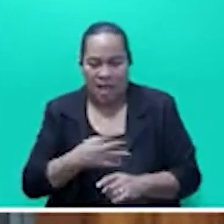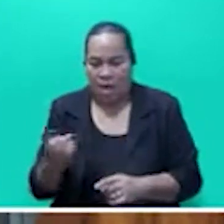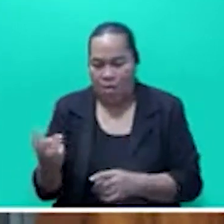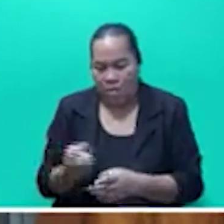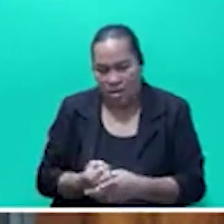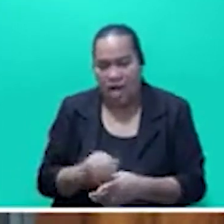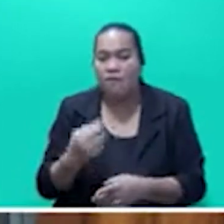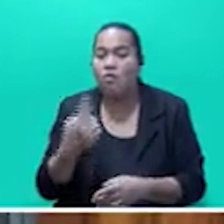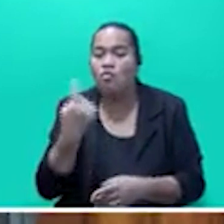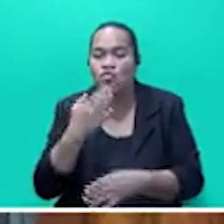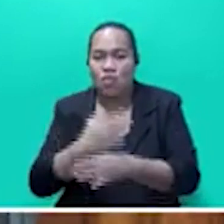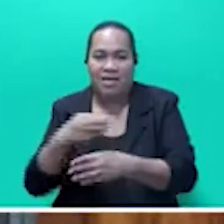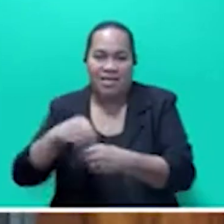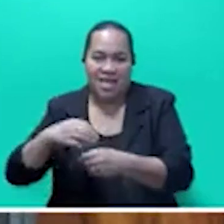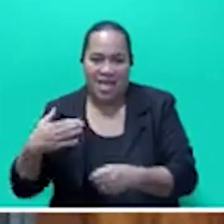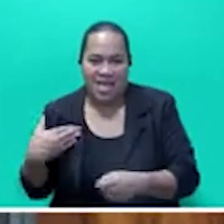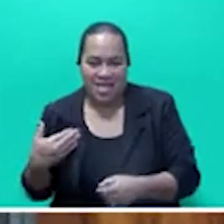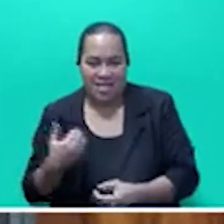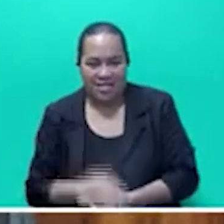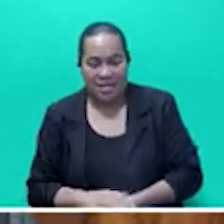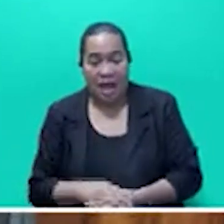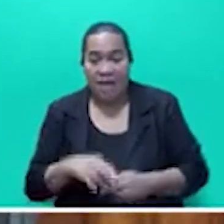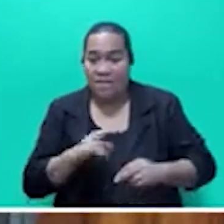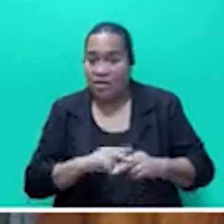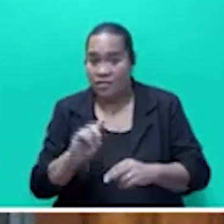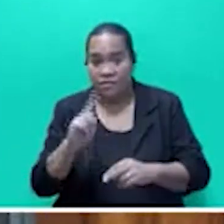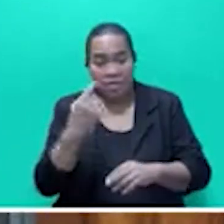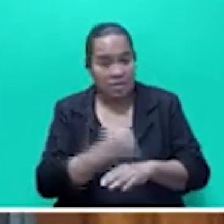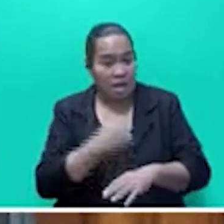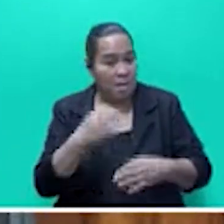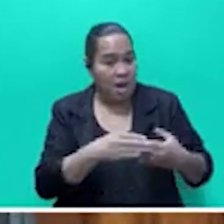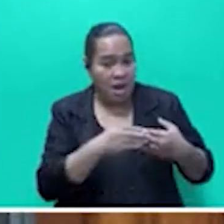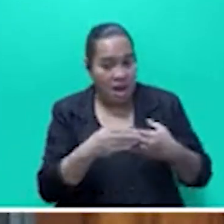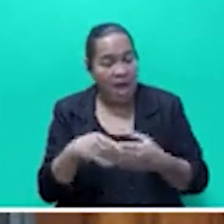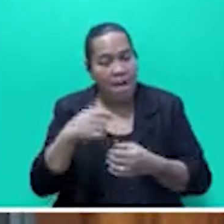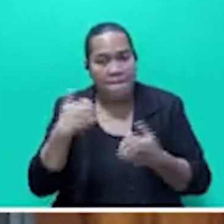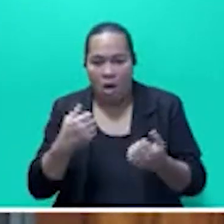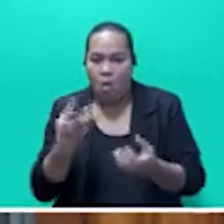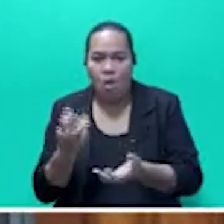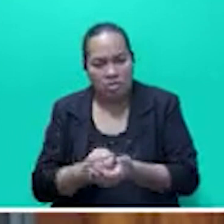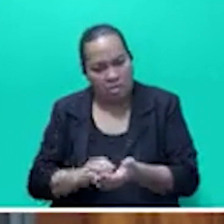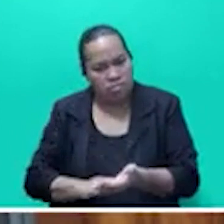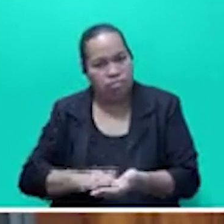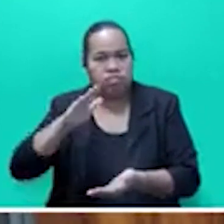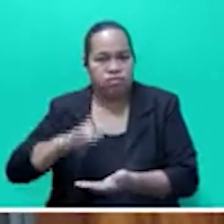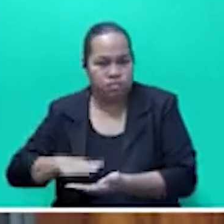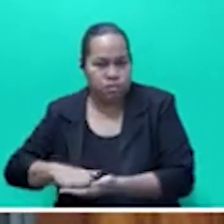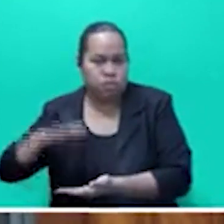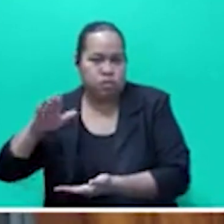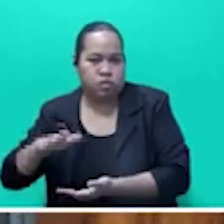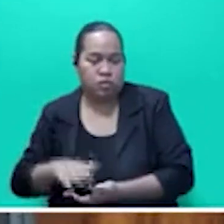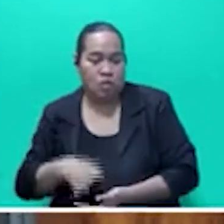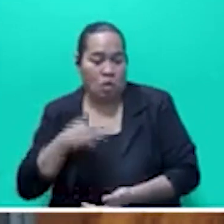Health and Medical Service workers. Under the FijiFirst Government leadership, our civil servants have had increases in salaries, and whilst under the health and